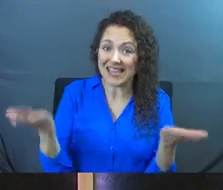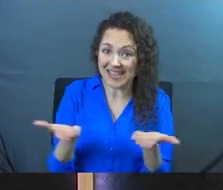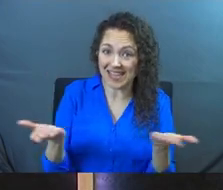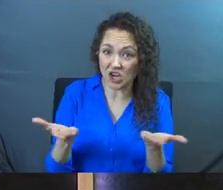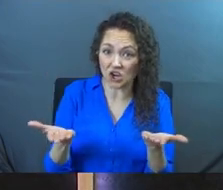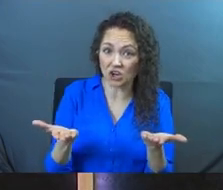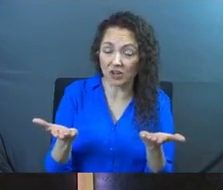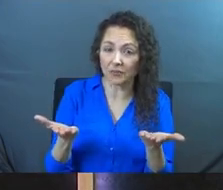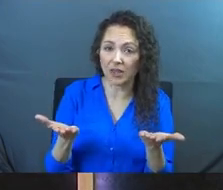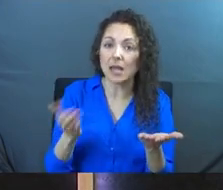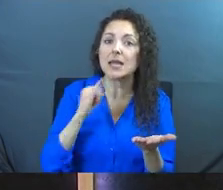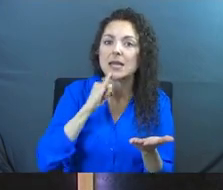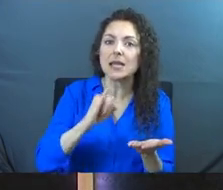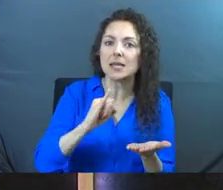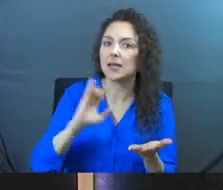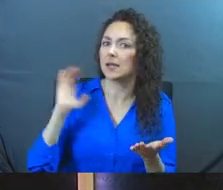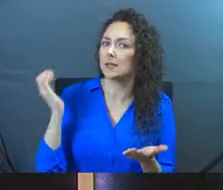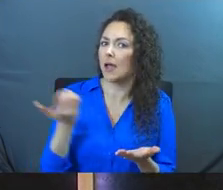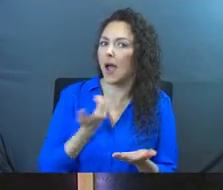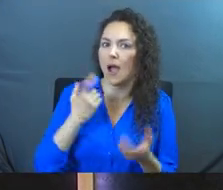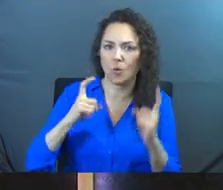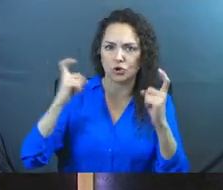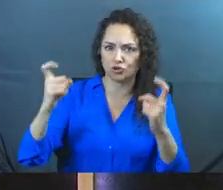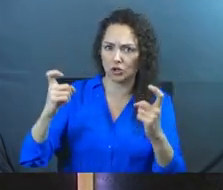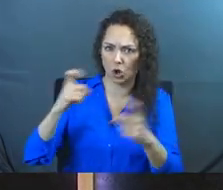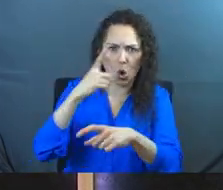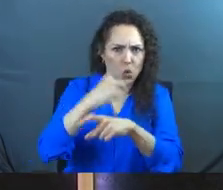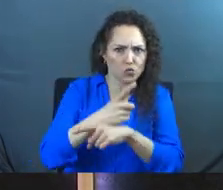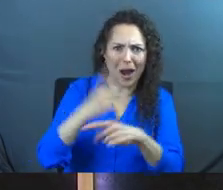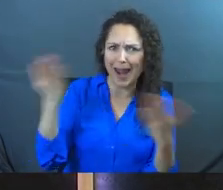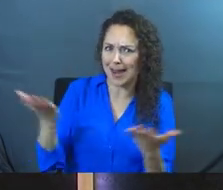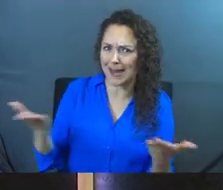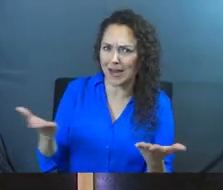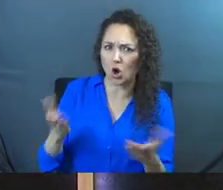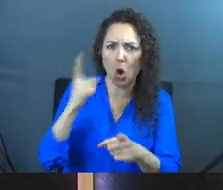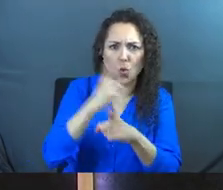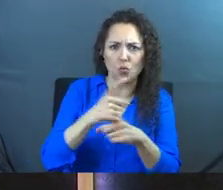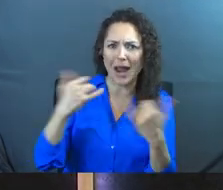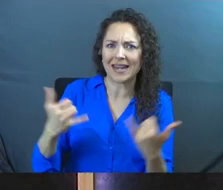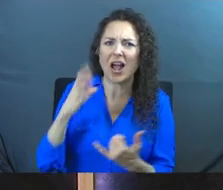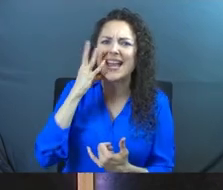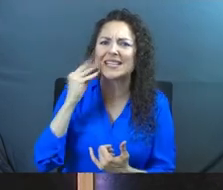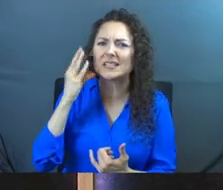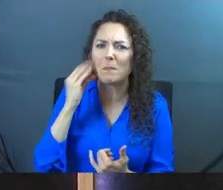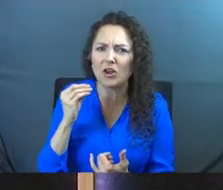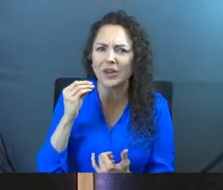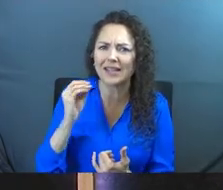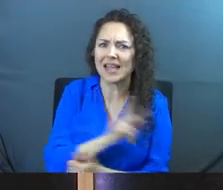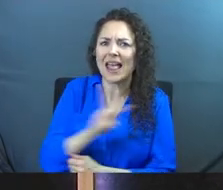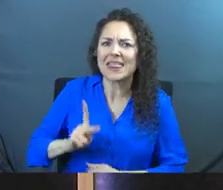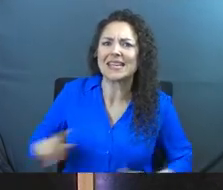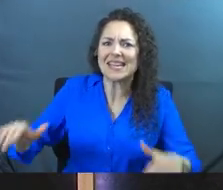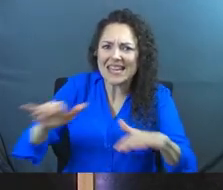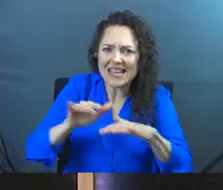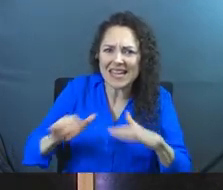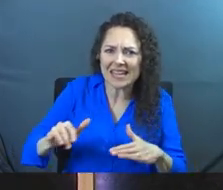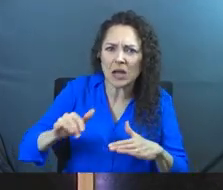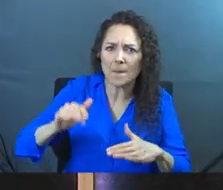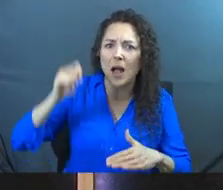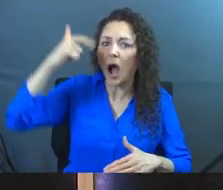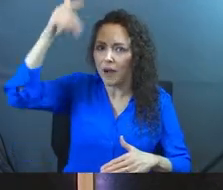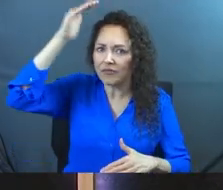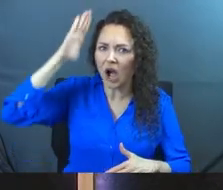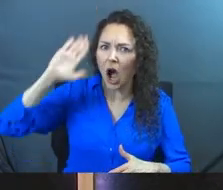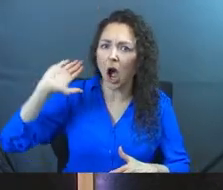The fact that we as human beings can live right here, right now, and experience the kingdom of God in our lives, that there